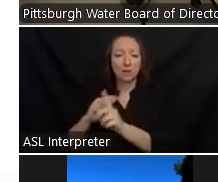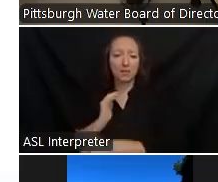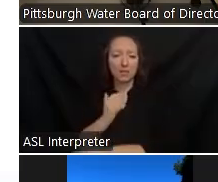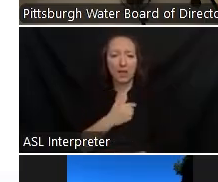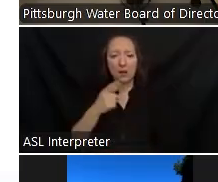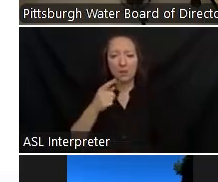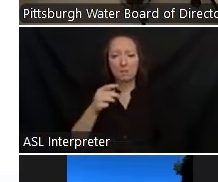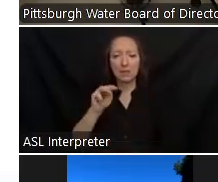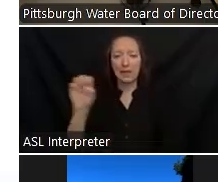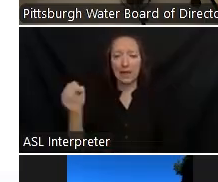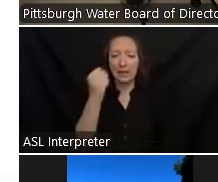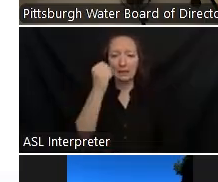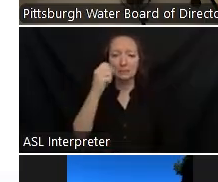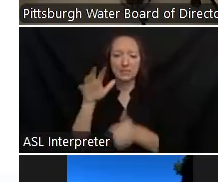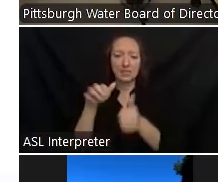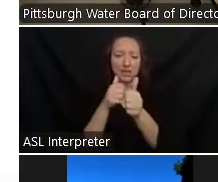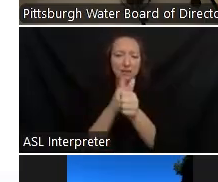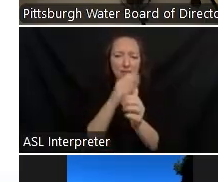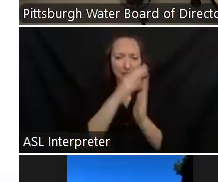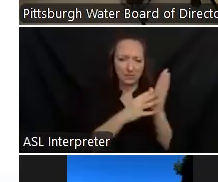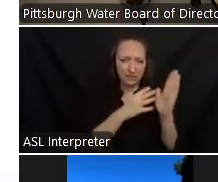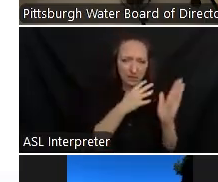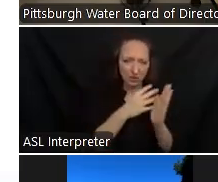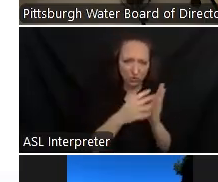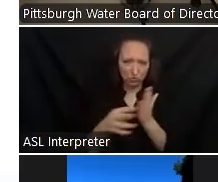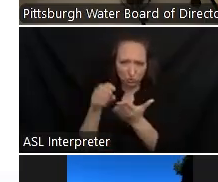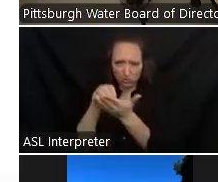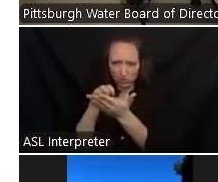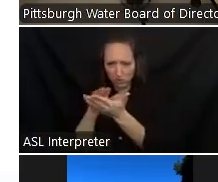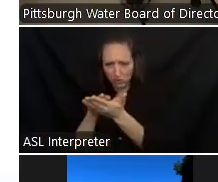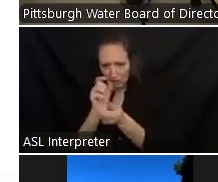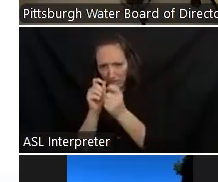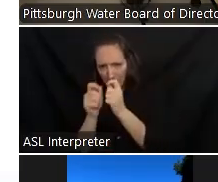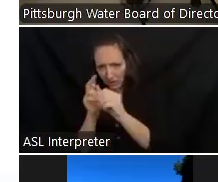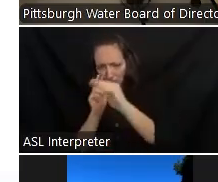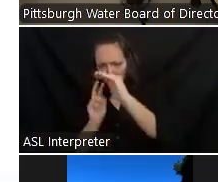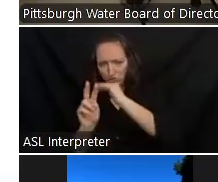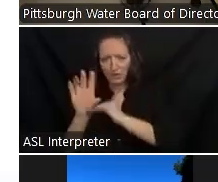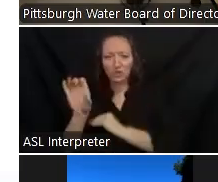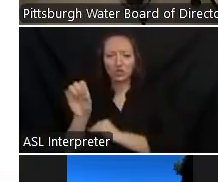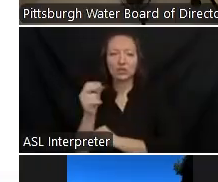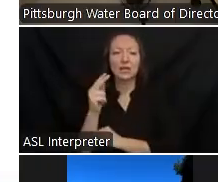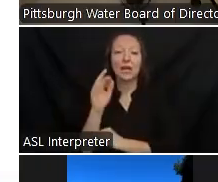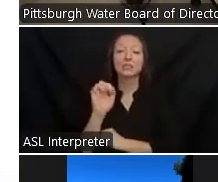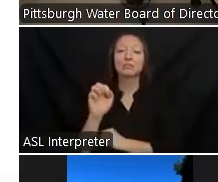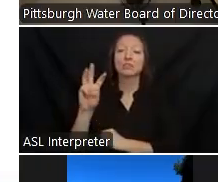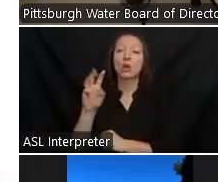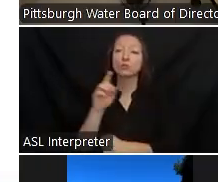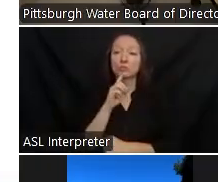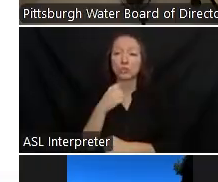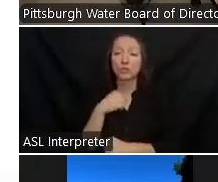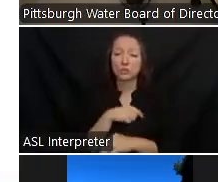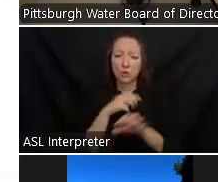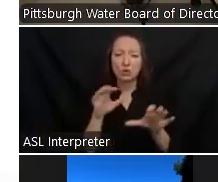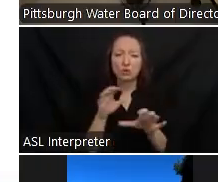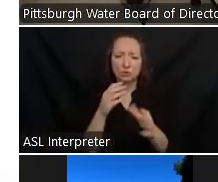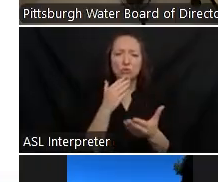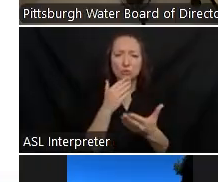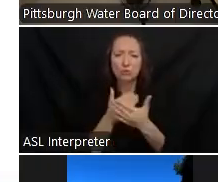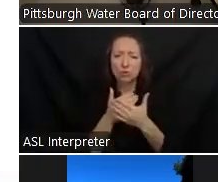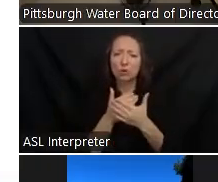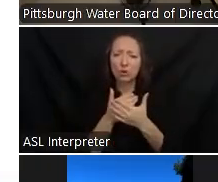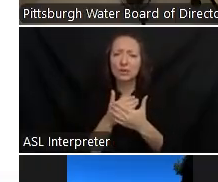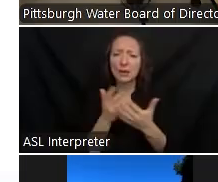schedules and thus adjusting the projected cash flows. So we're doing pretty well. As Ed noted, we are